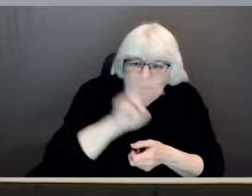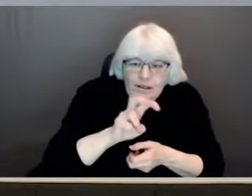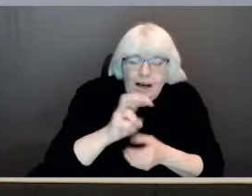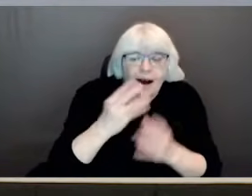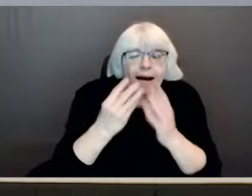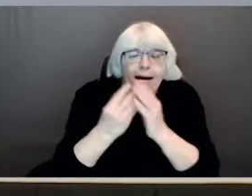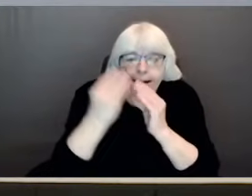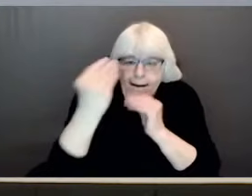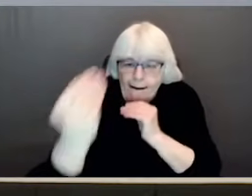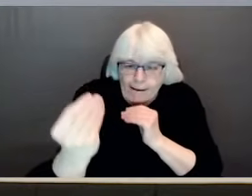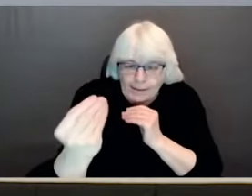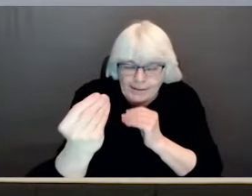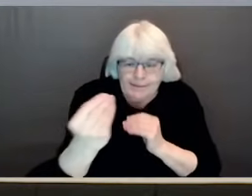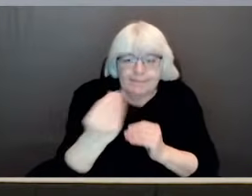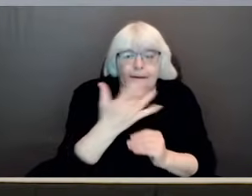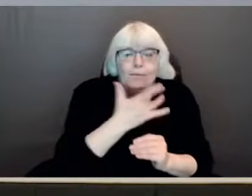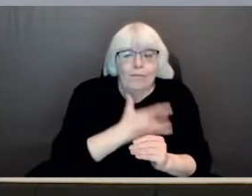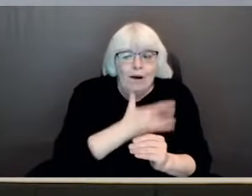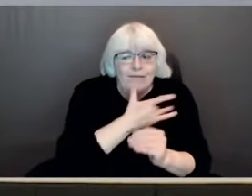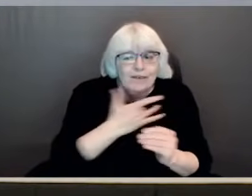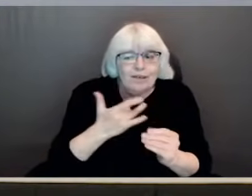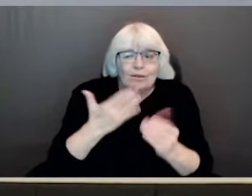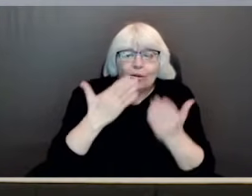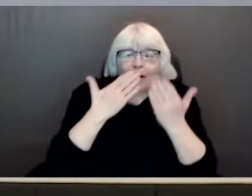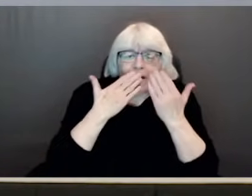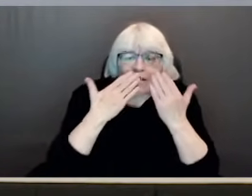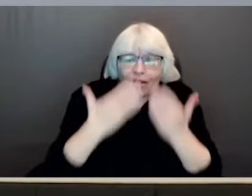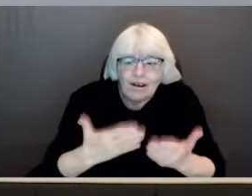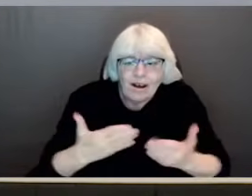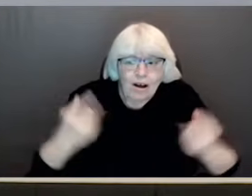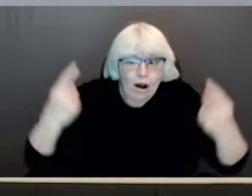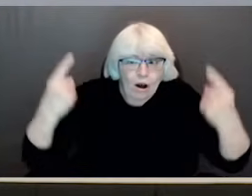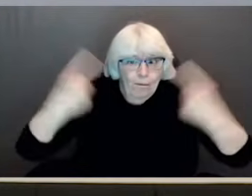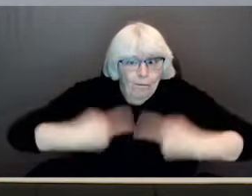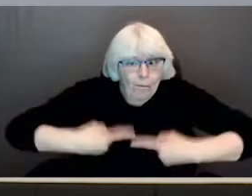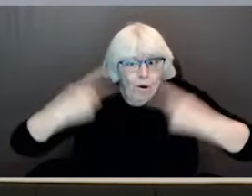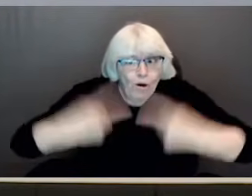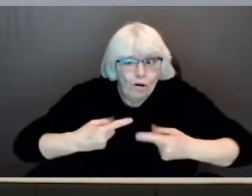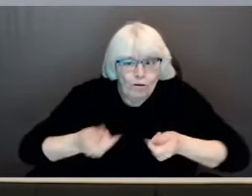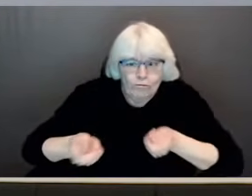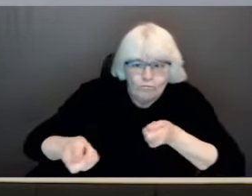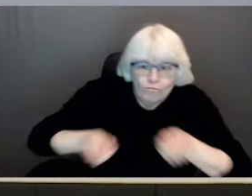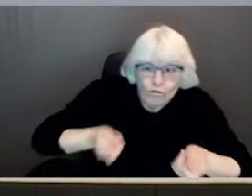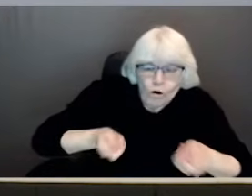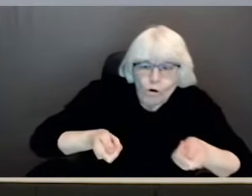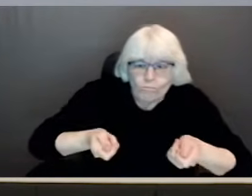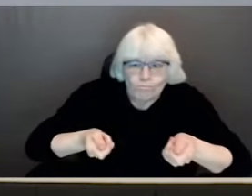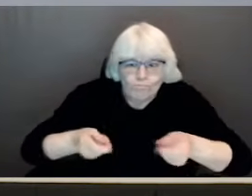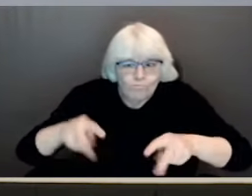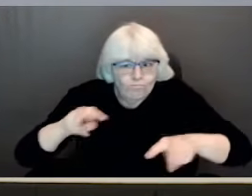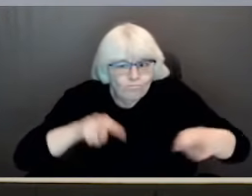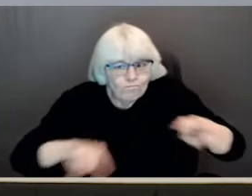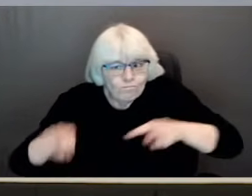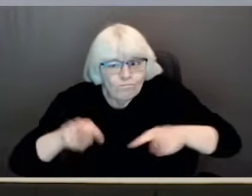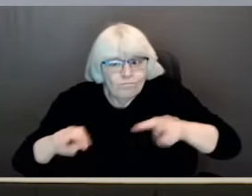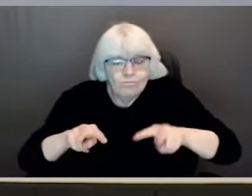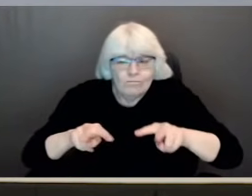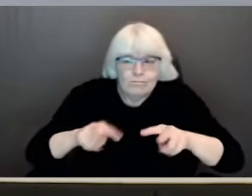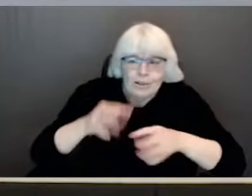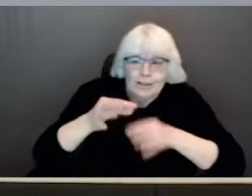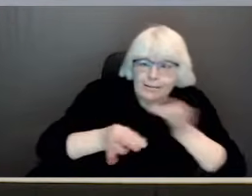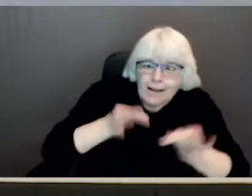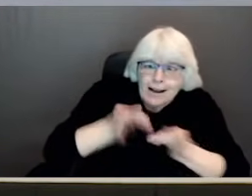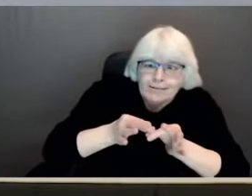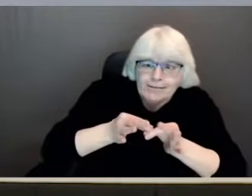measures that include screening and testing, PEI has not experienced sustained community transmission. From